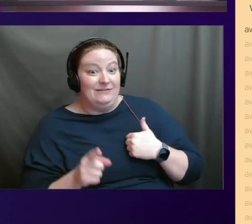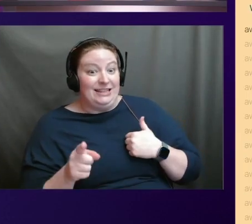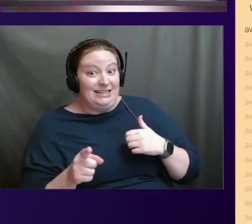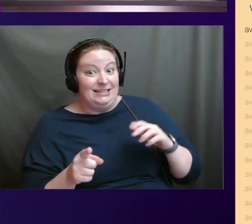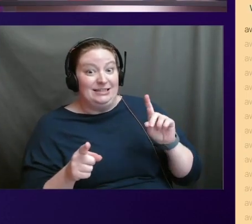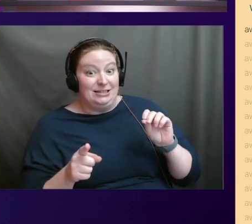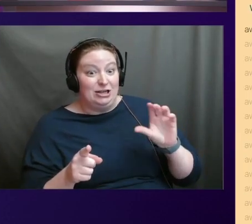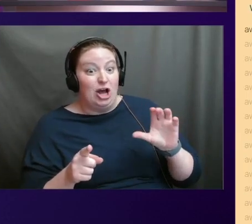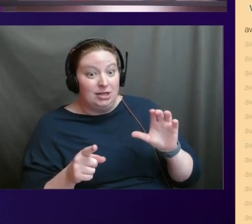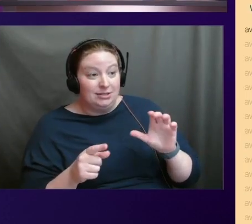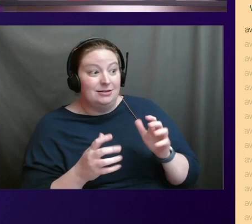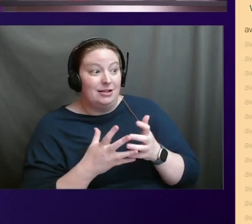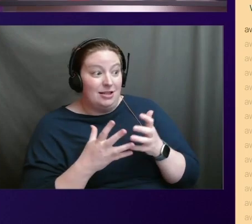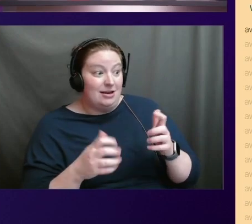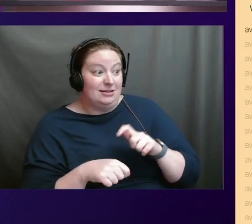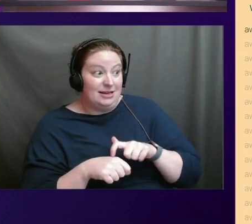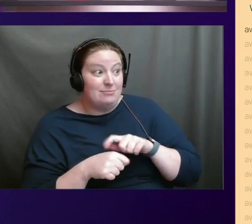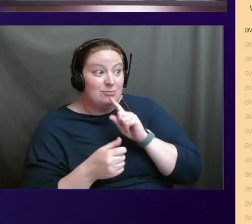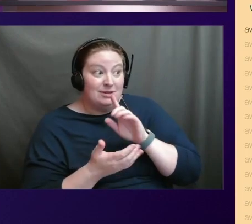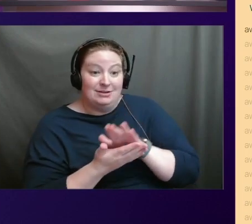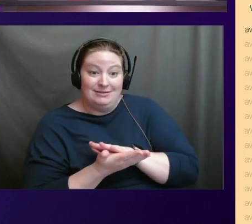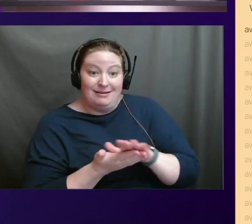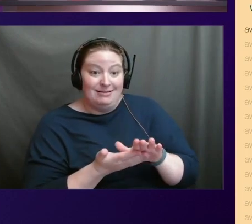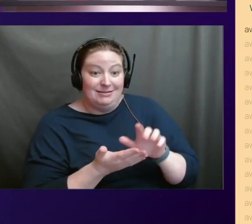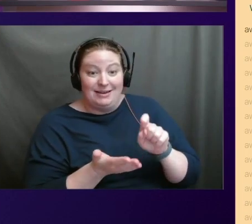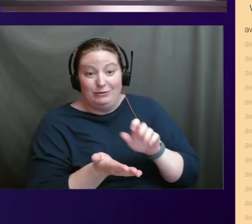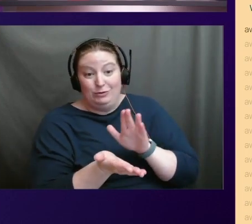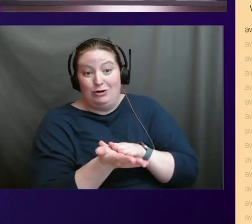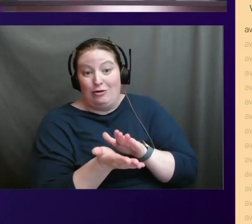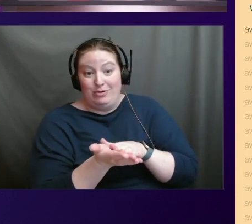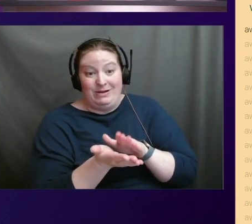very nice. Like I have to compliment. Oh, thank you. All. Like